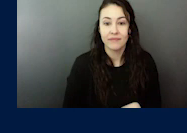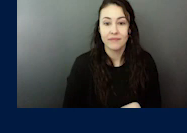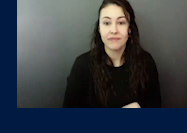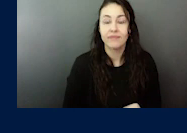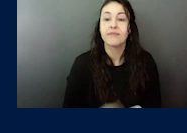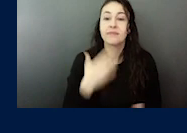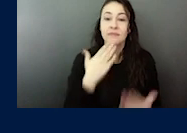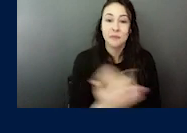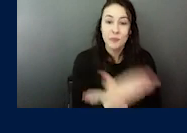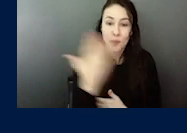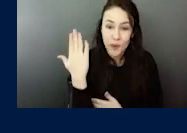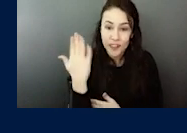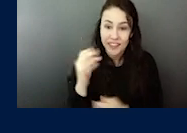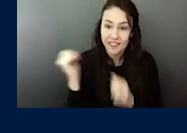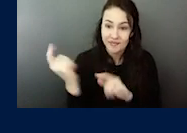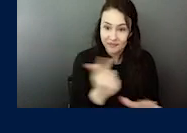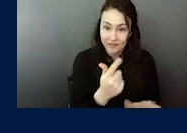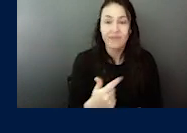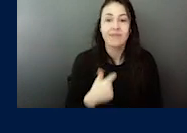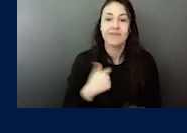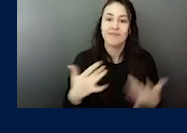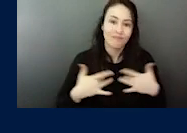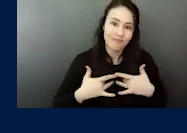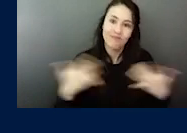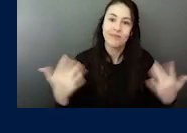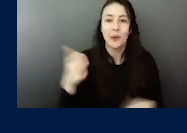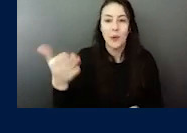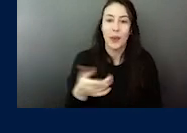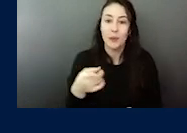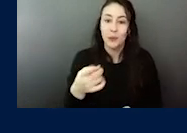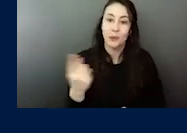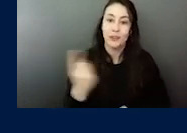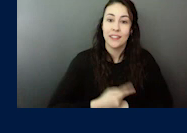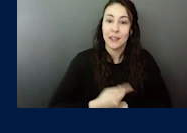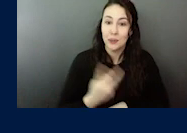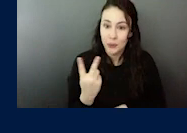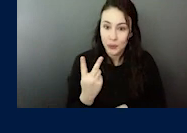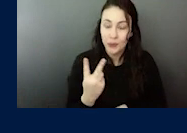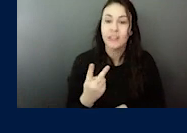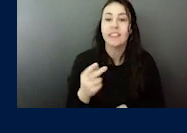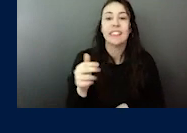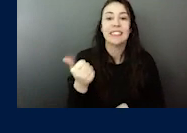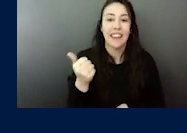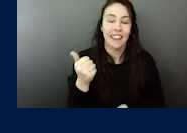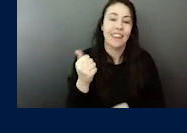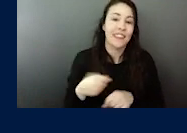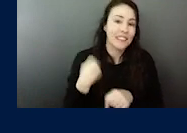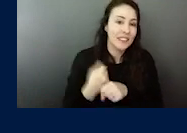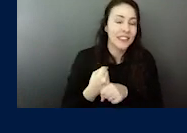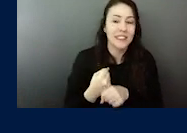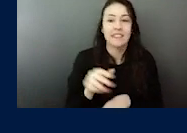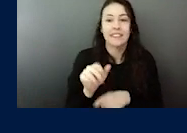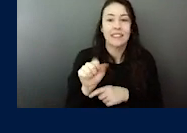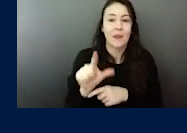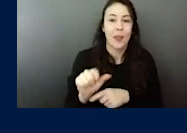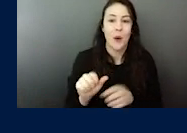Good morning, everyone. I am delighted to welcome you to the second day of the 10th annual SLO Symposium. My name is Jarek